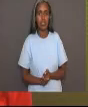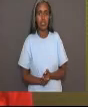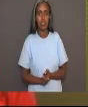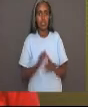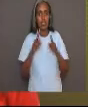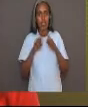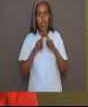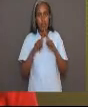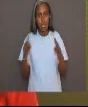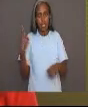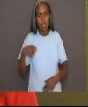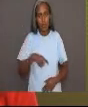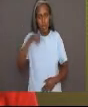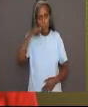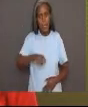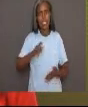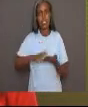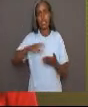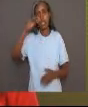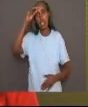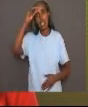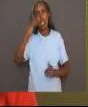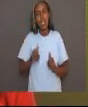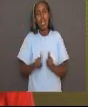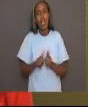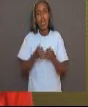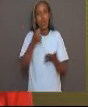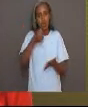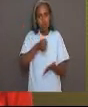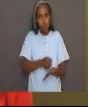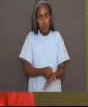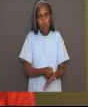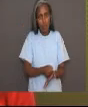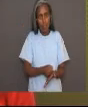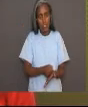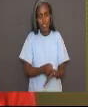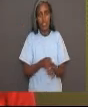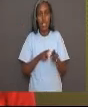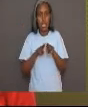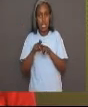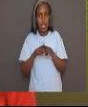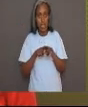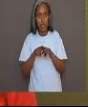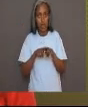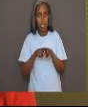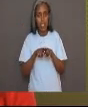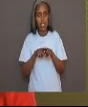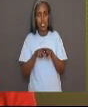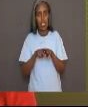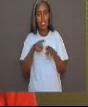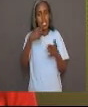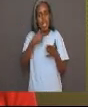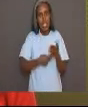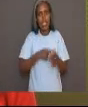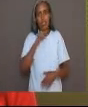But we must learn how to prove that an argument is